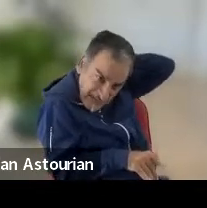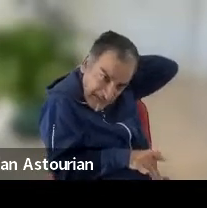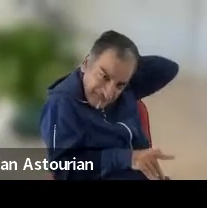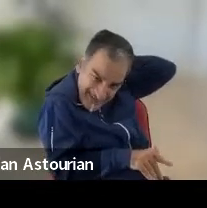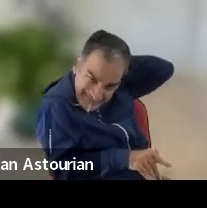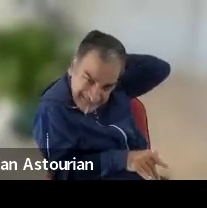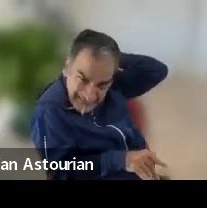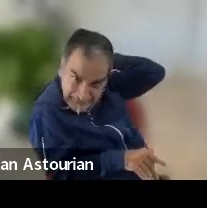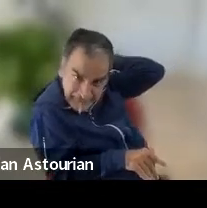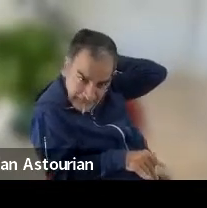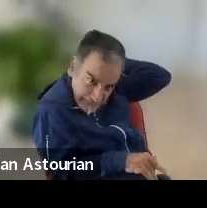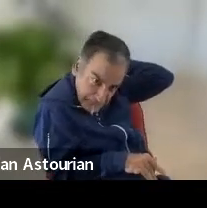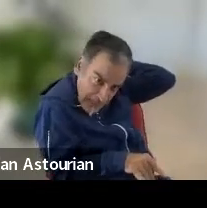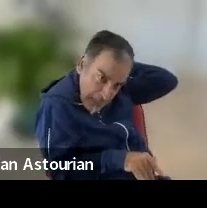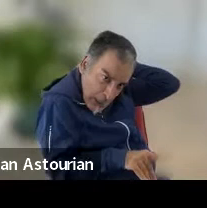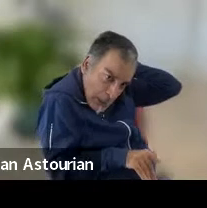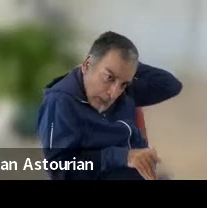care facility,